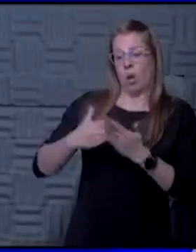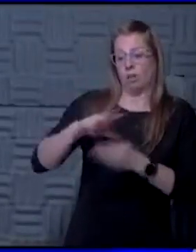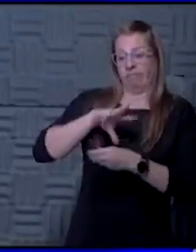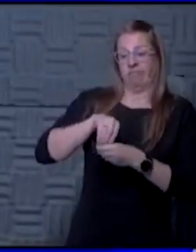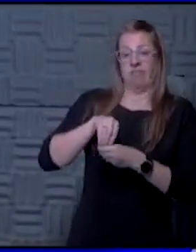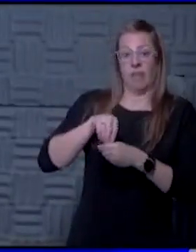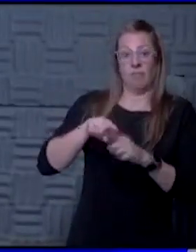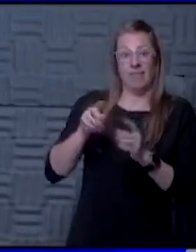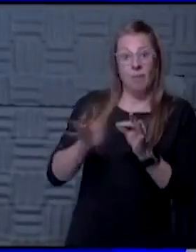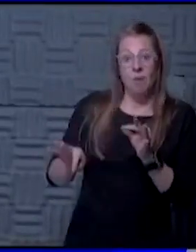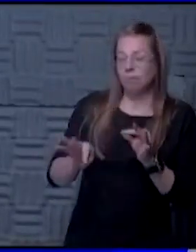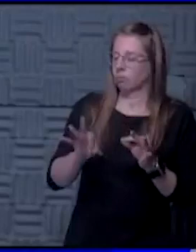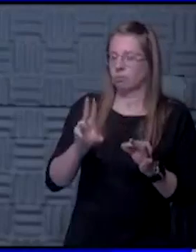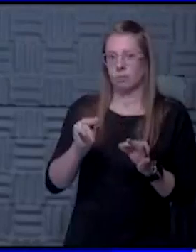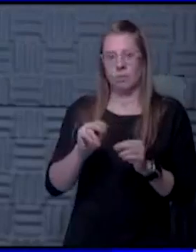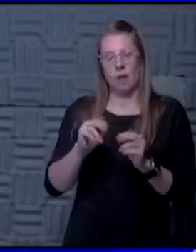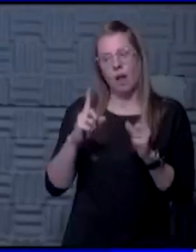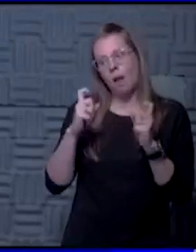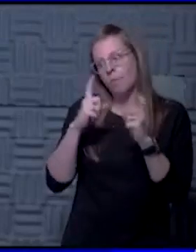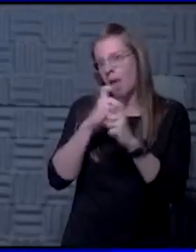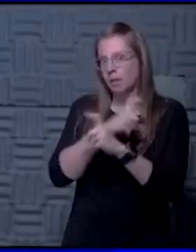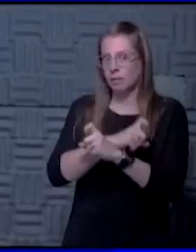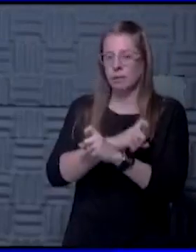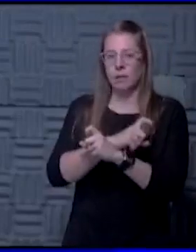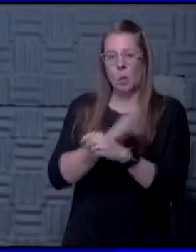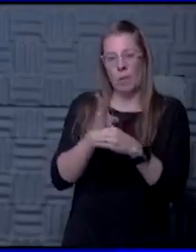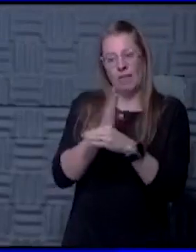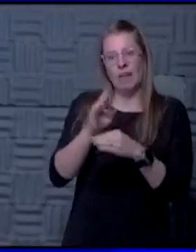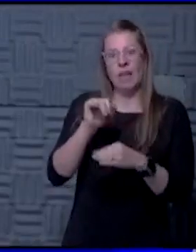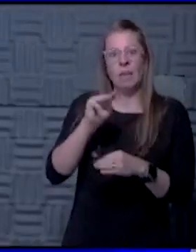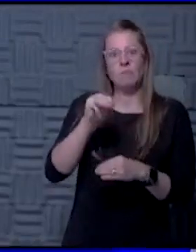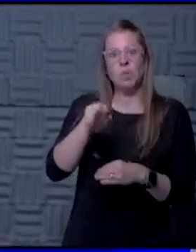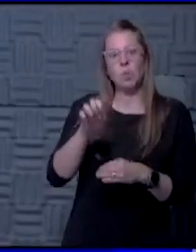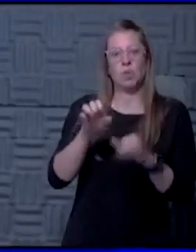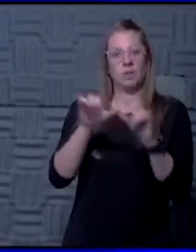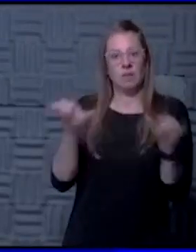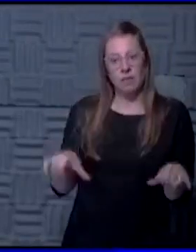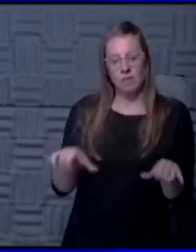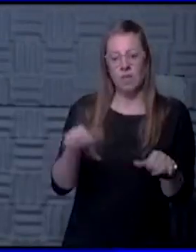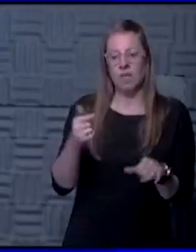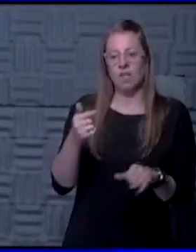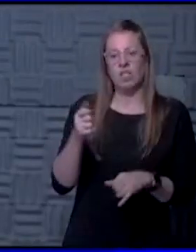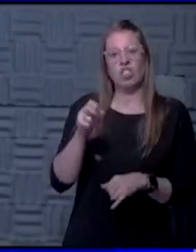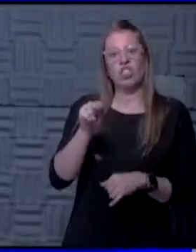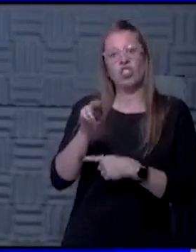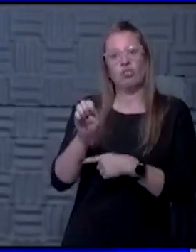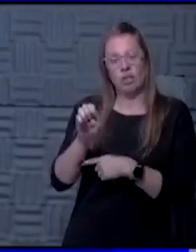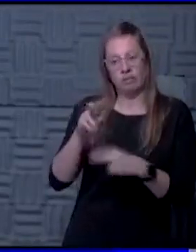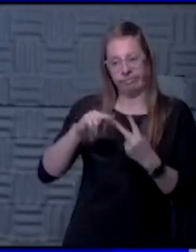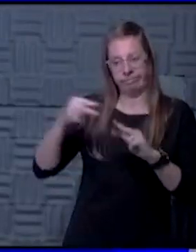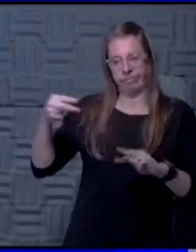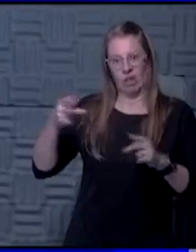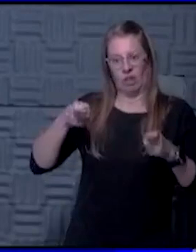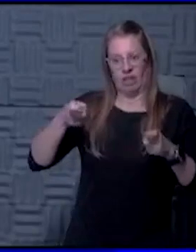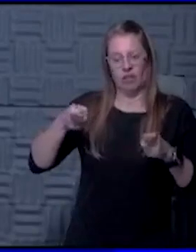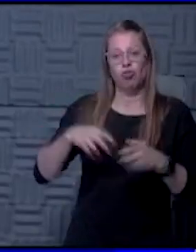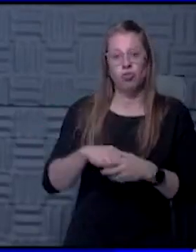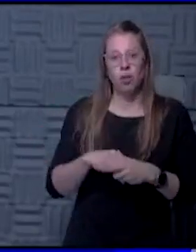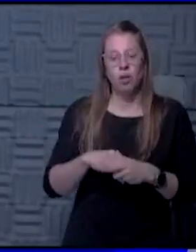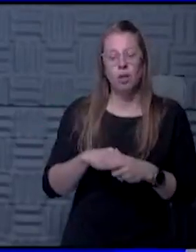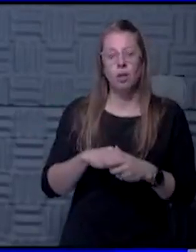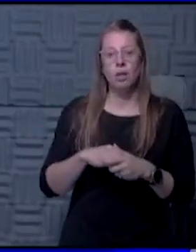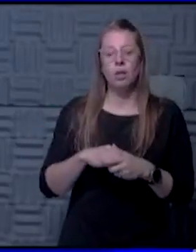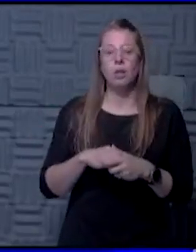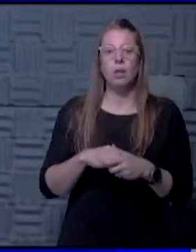simple genetic components. There is so much complexity within the immune system with gene regulation. It's not just one